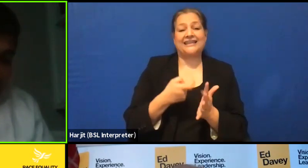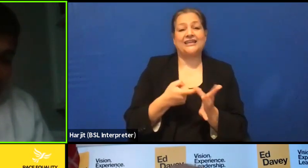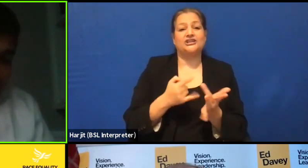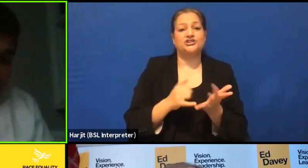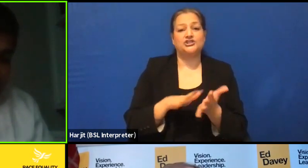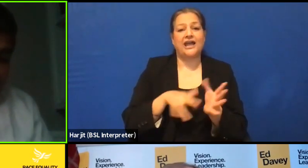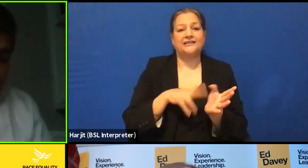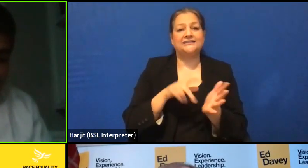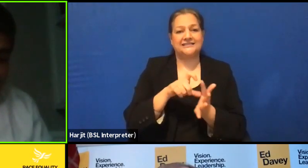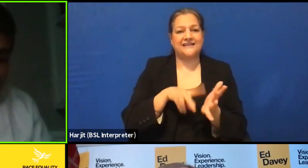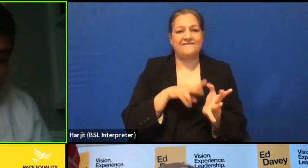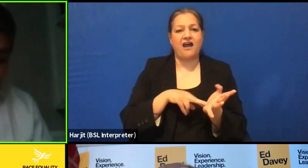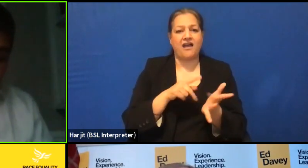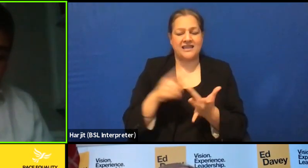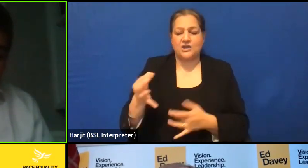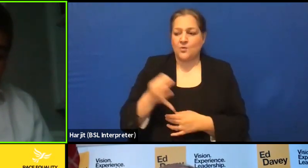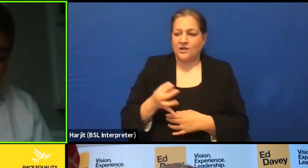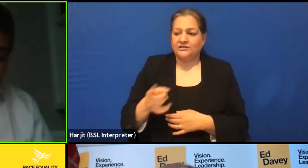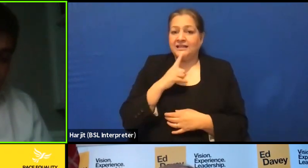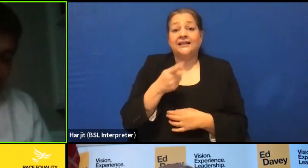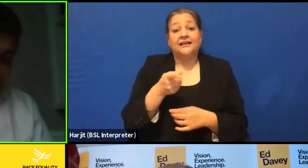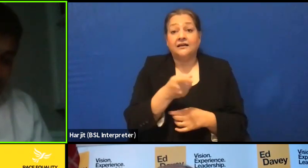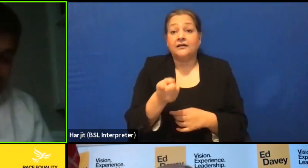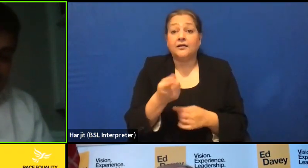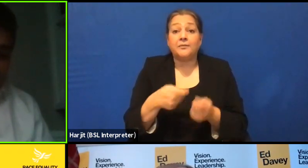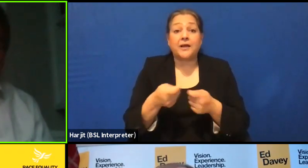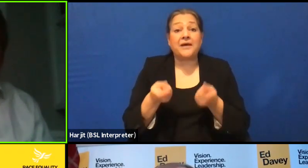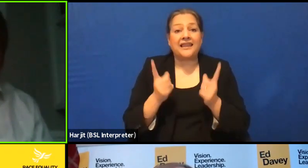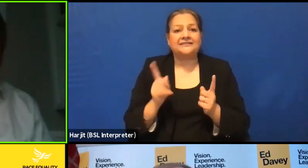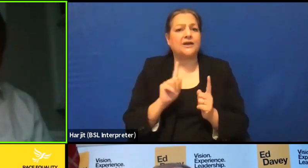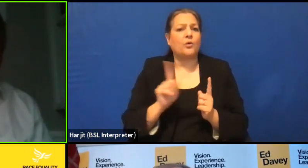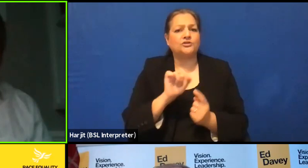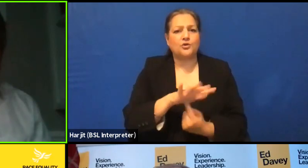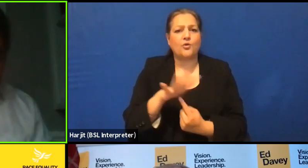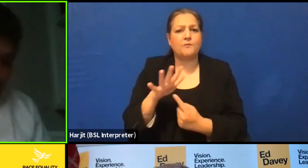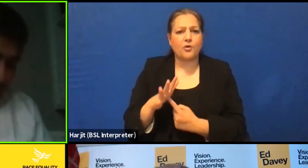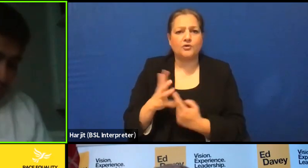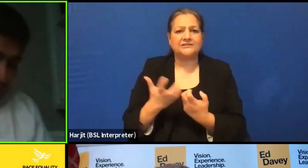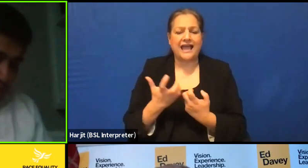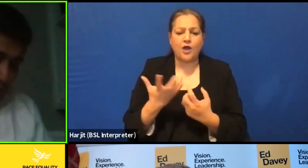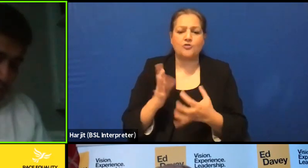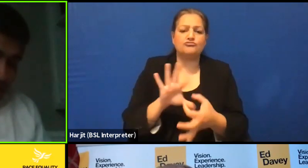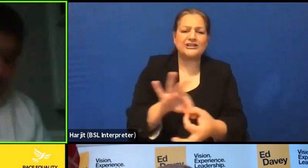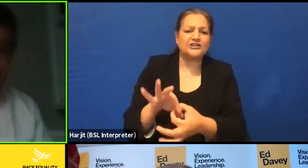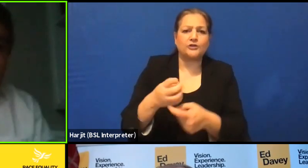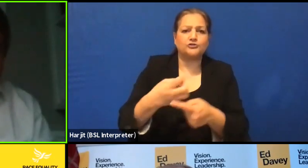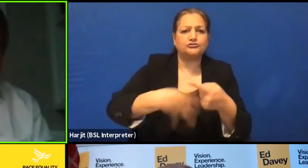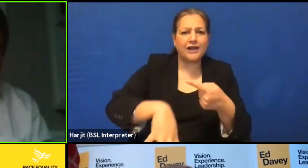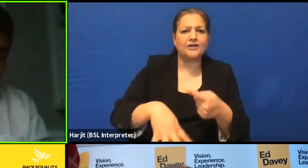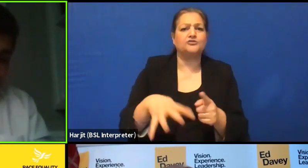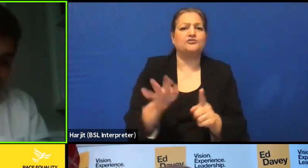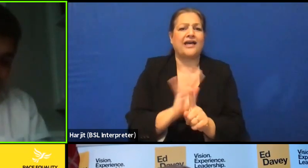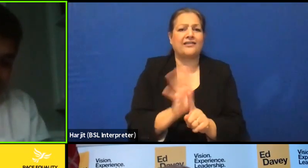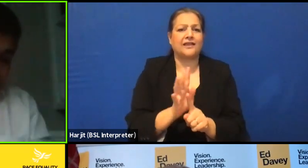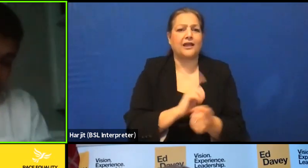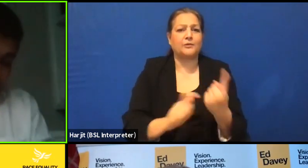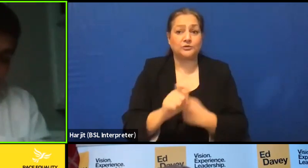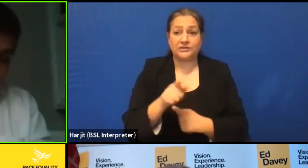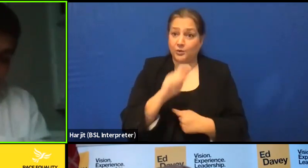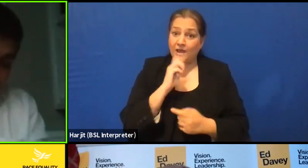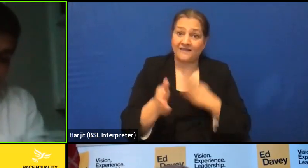he says, as leader, what importance would you give to reaching out to grassroots ethnic minority communities? He wants to know if you would visit